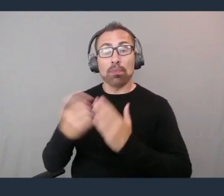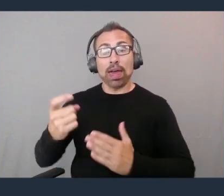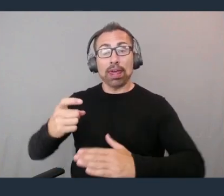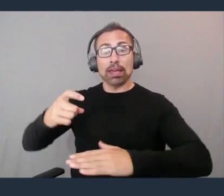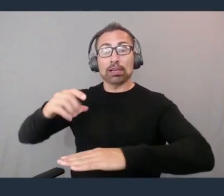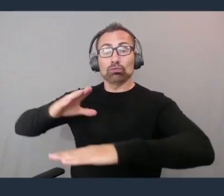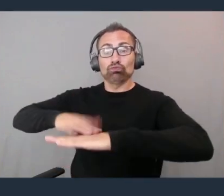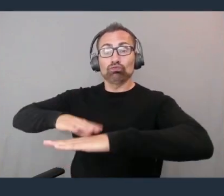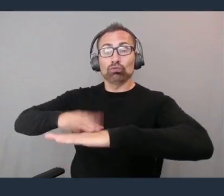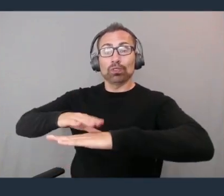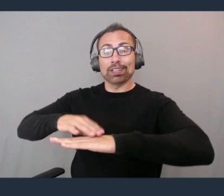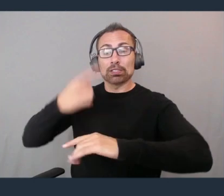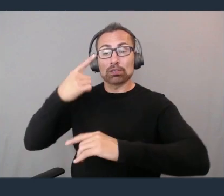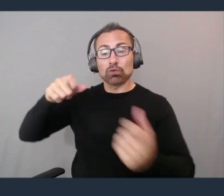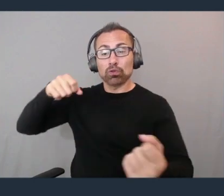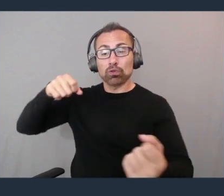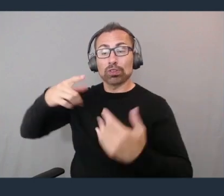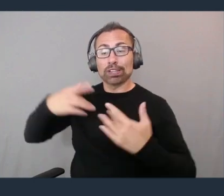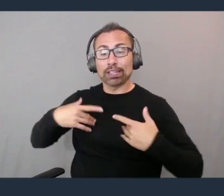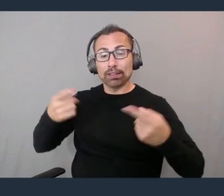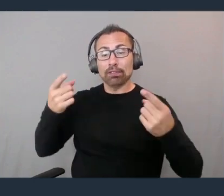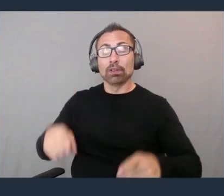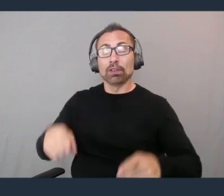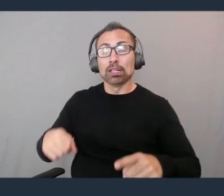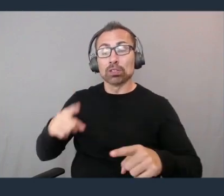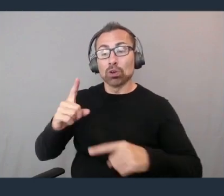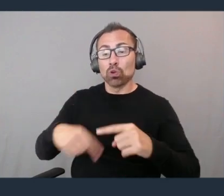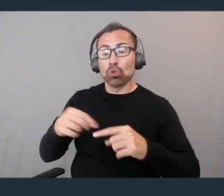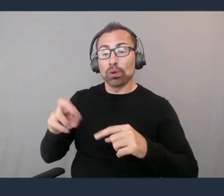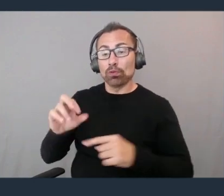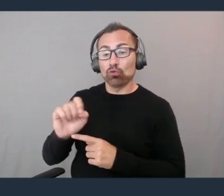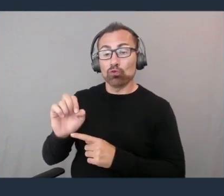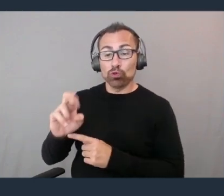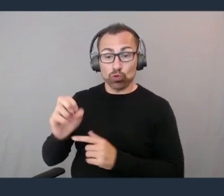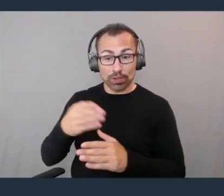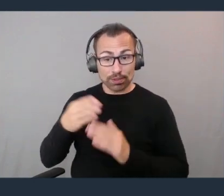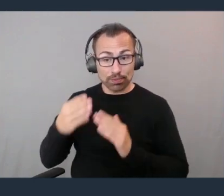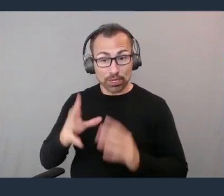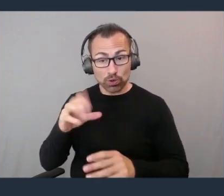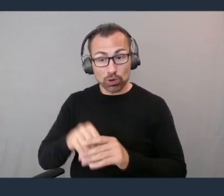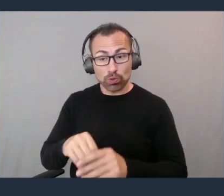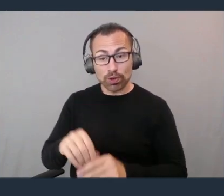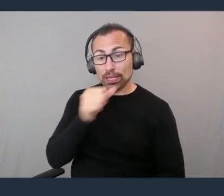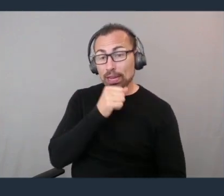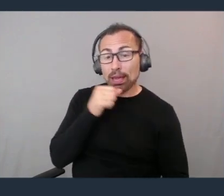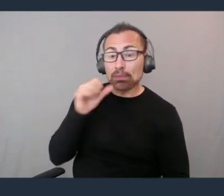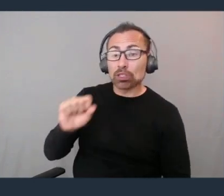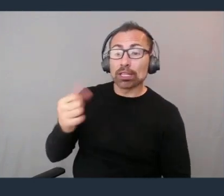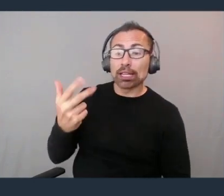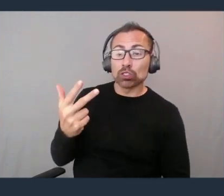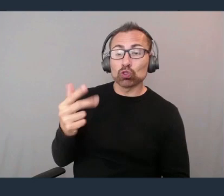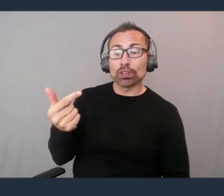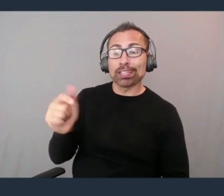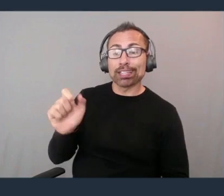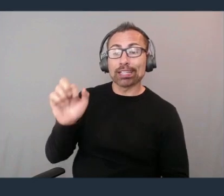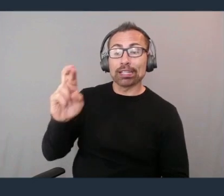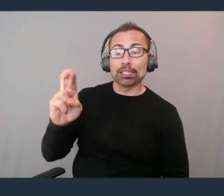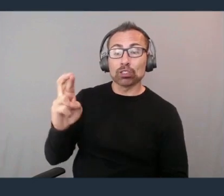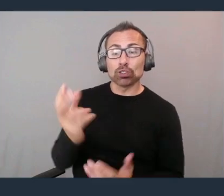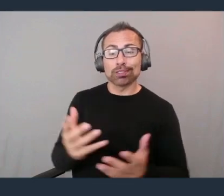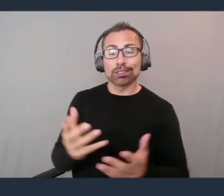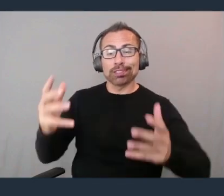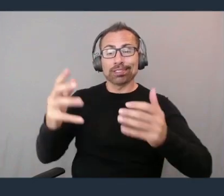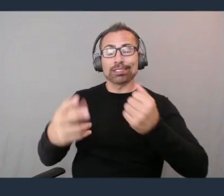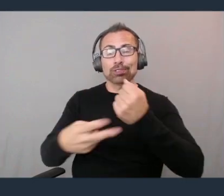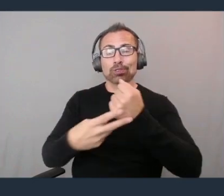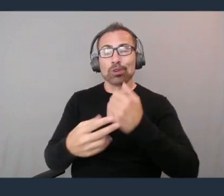events once your restores have completed from Amazon S3 Glacier storage classes. So now